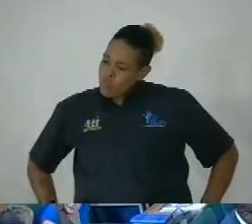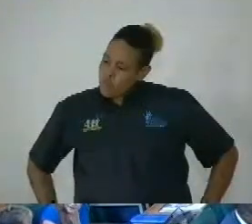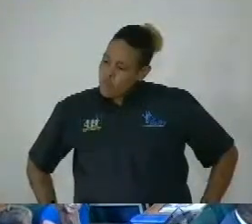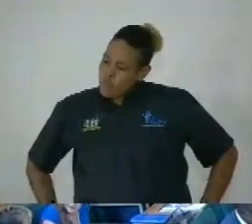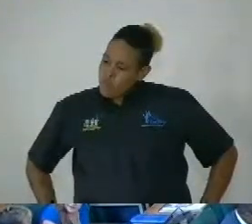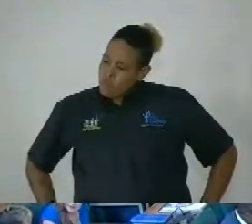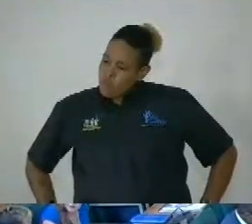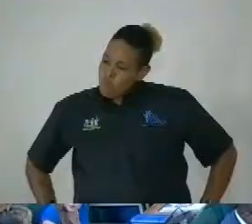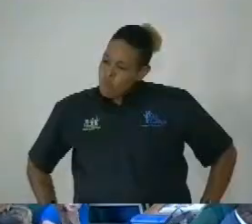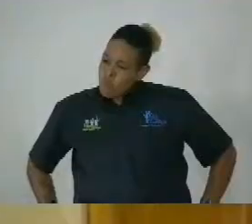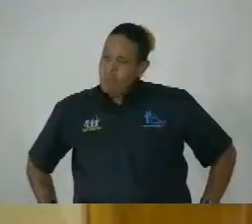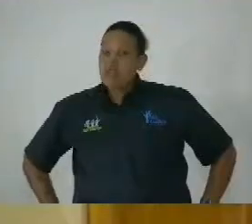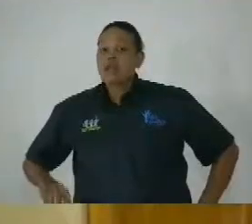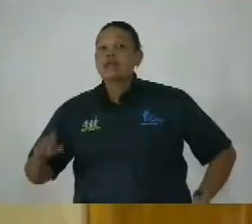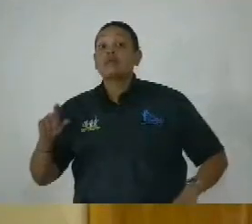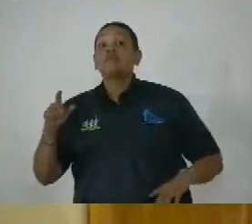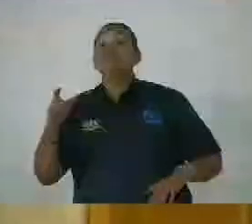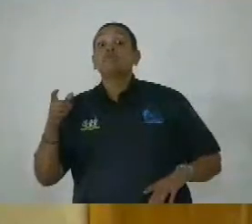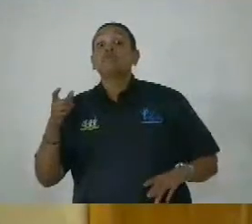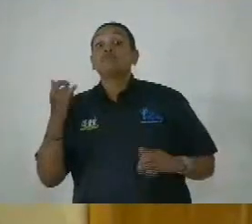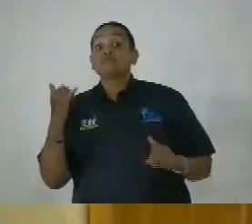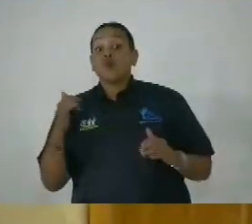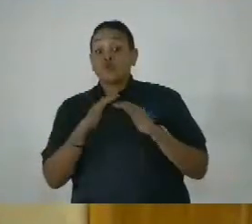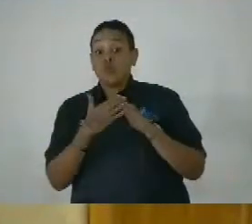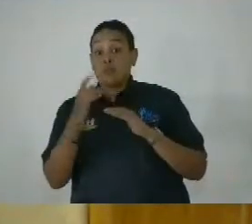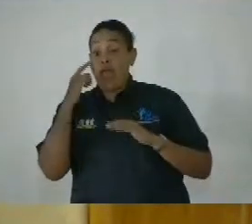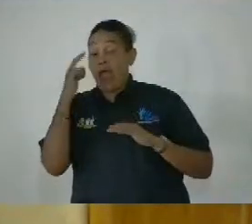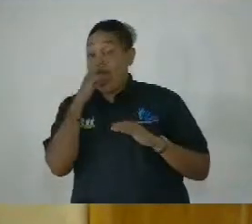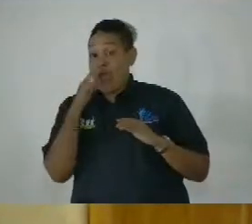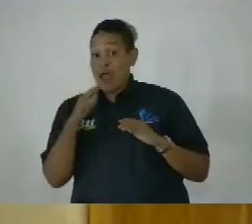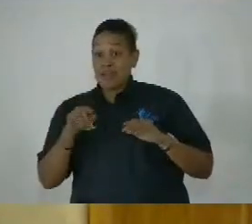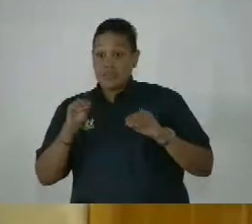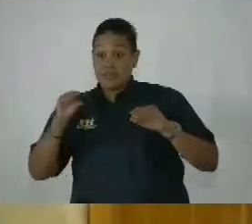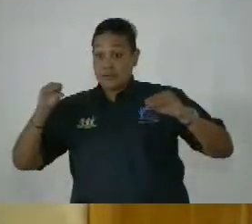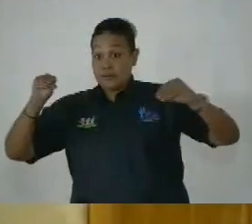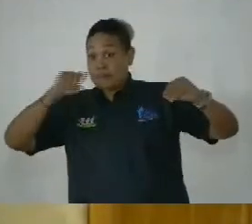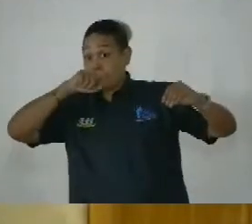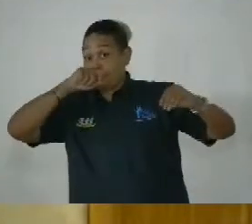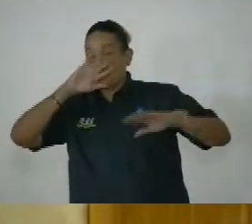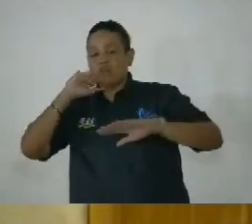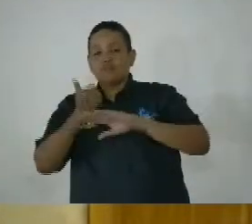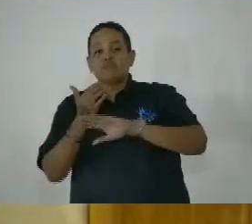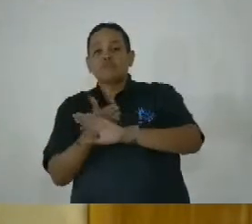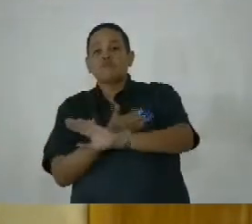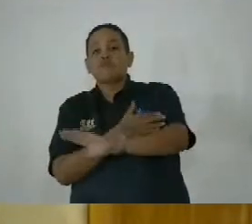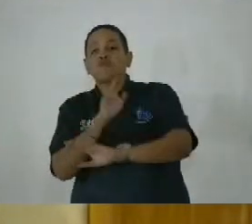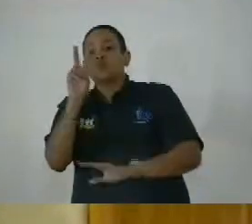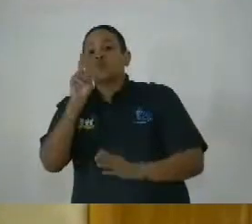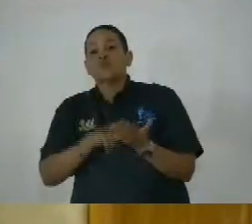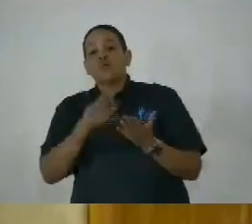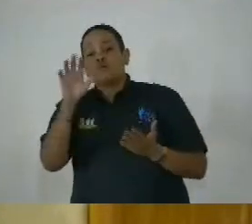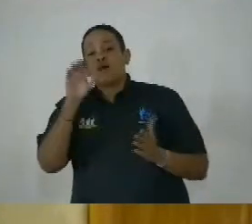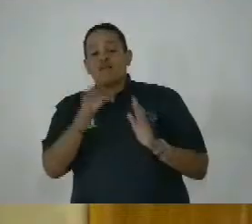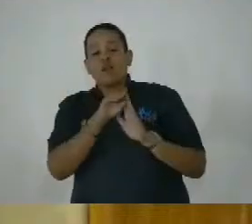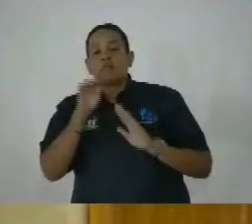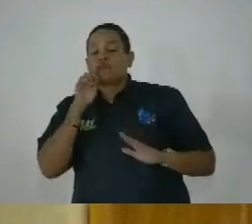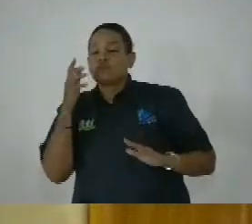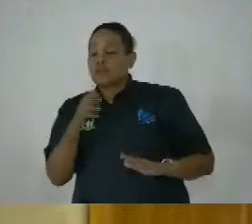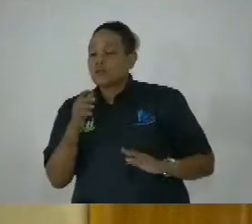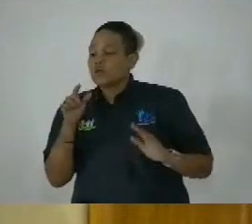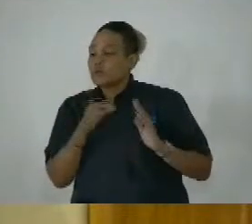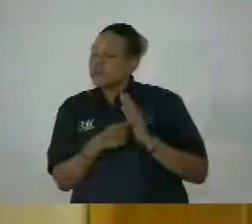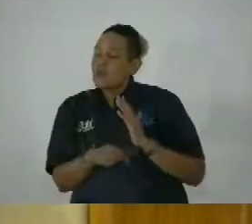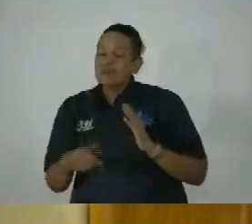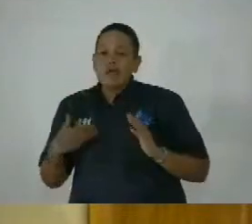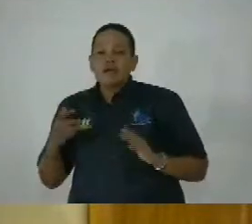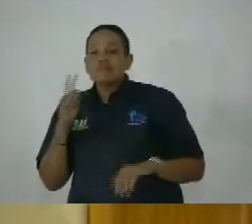Ministry's strategic master plan to expand Jamaica Eye. Surveillance network. These cameras will have all the qualities required. They